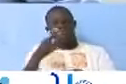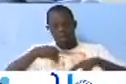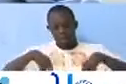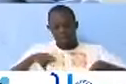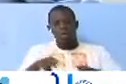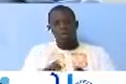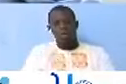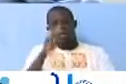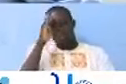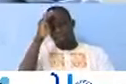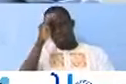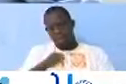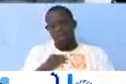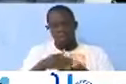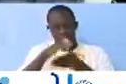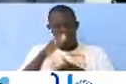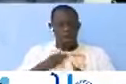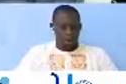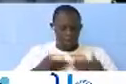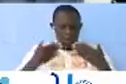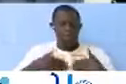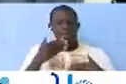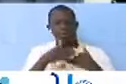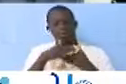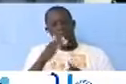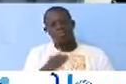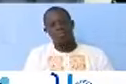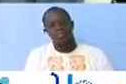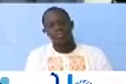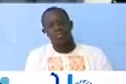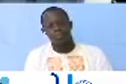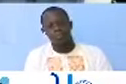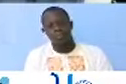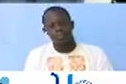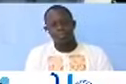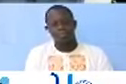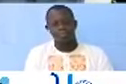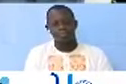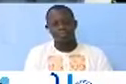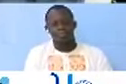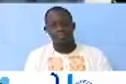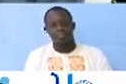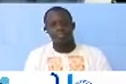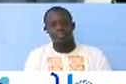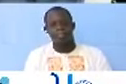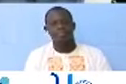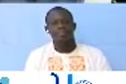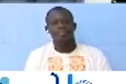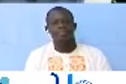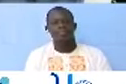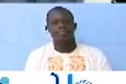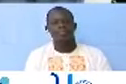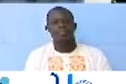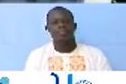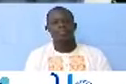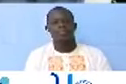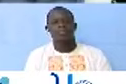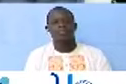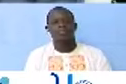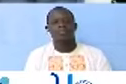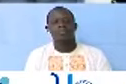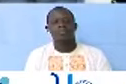nyin kono nga dale andu nga bunyale fanan puru menna kol tamandi la nyame puru ka je ko ka tarika lori ngo